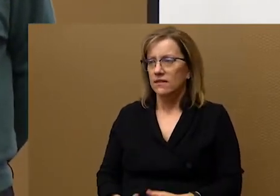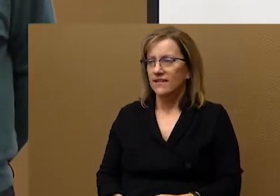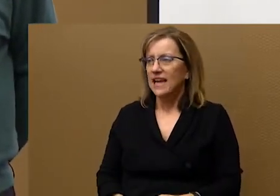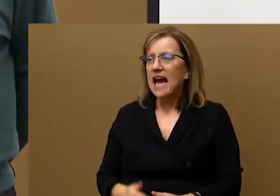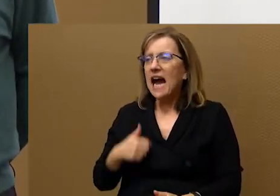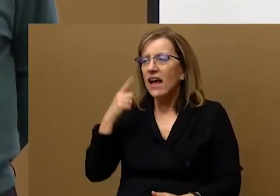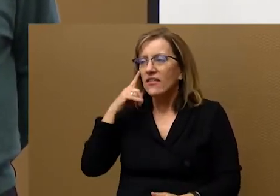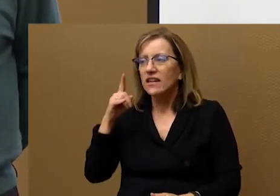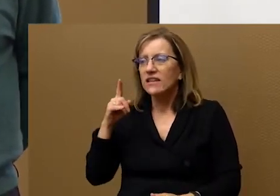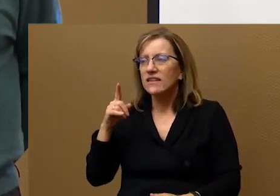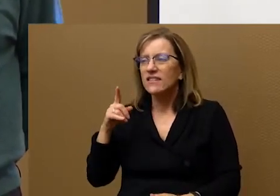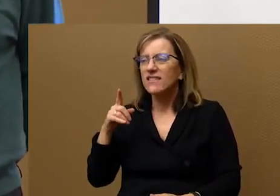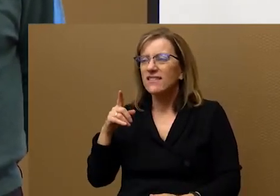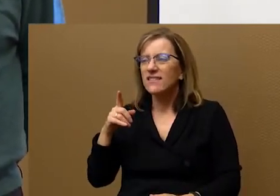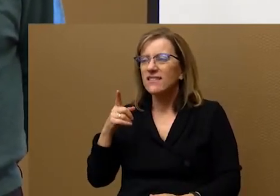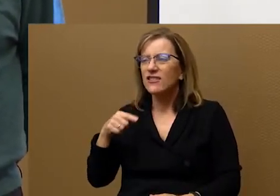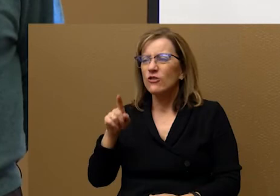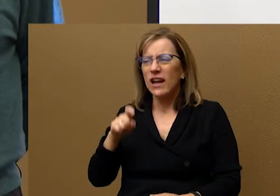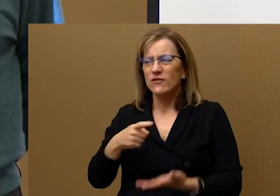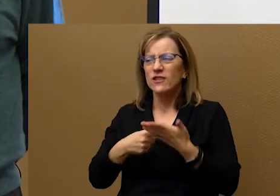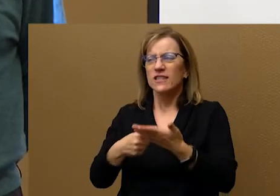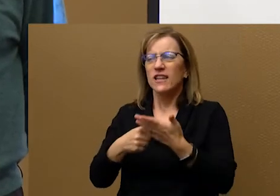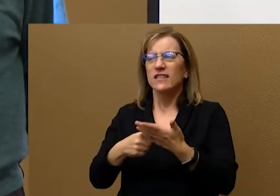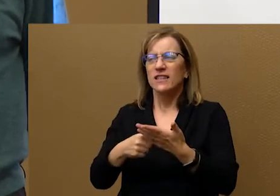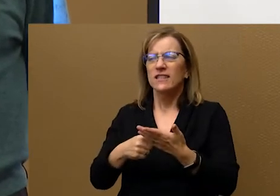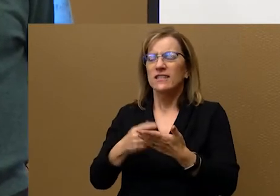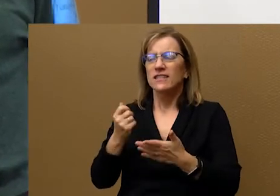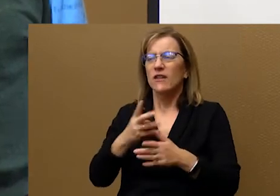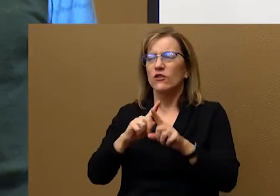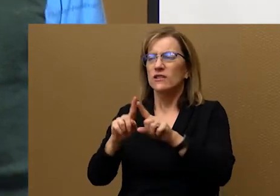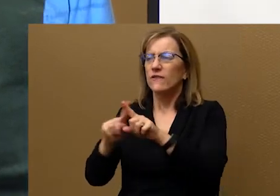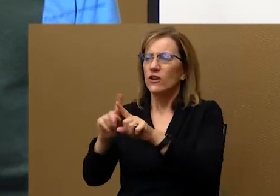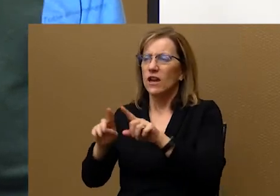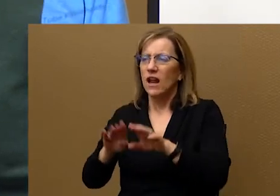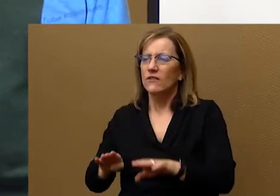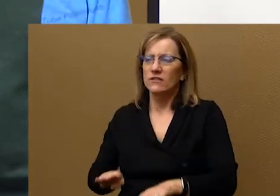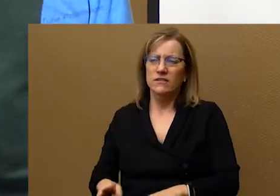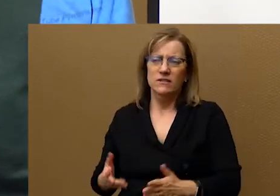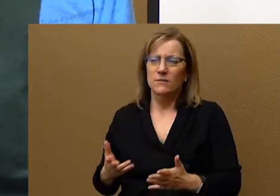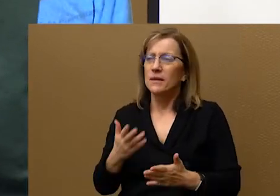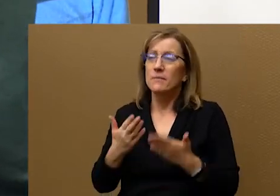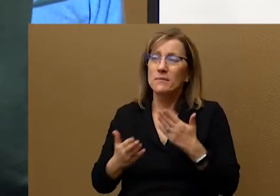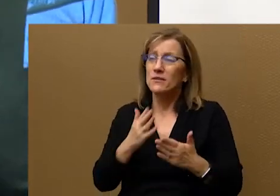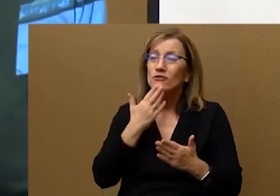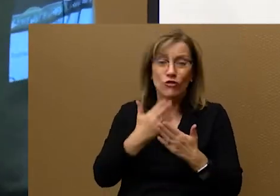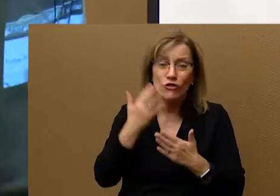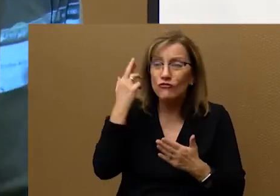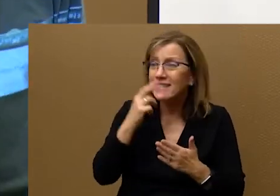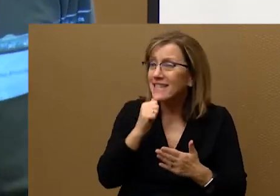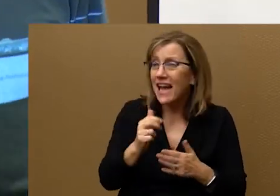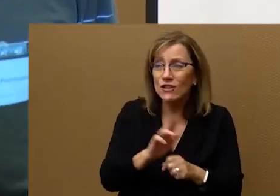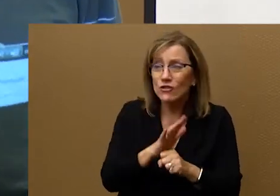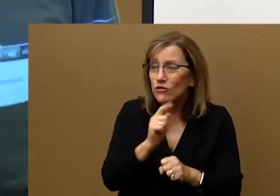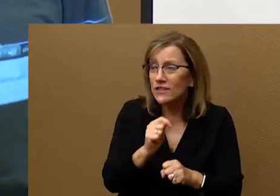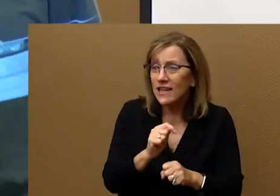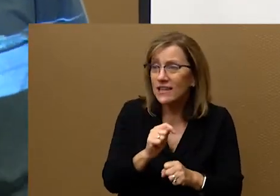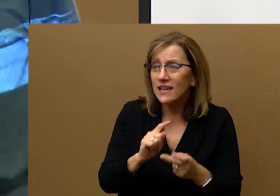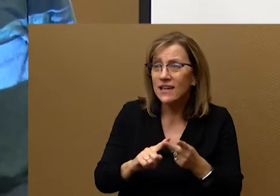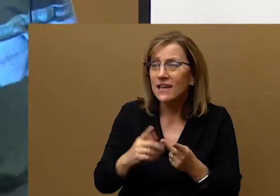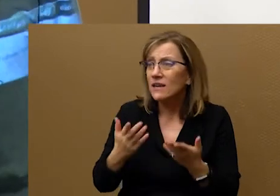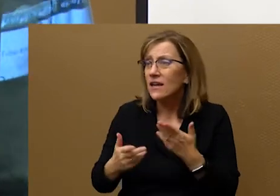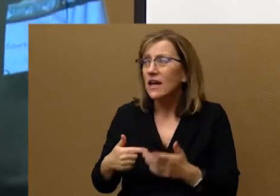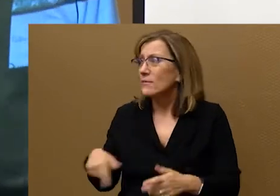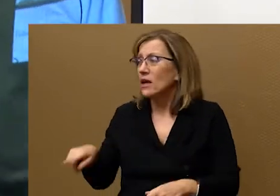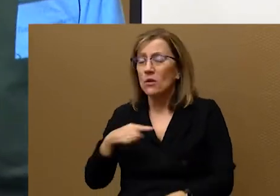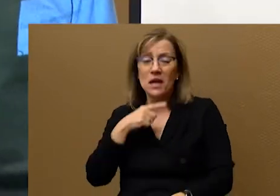I think that has to be discussed on a number of levels, because maybe there are good reasons not to use the FM system. Maybe there are good reasons not to use. We hearing